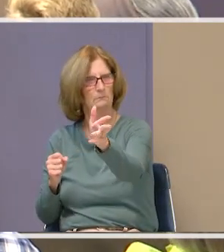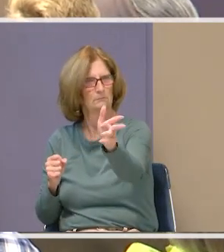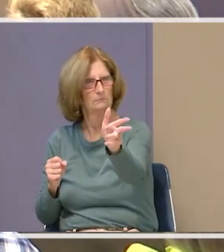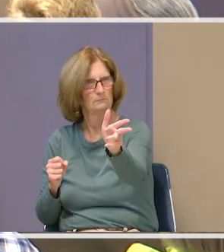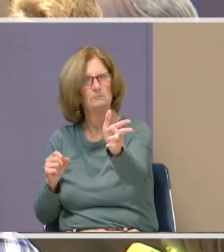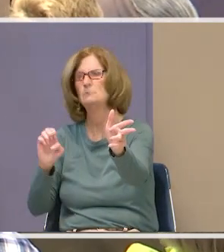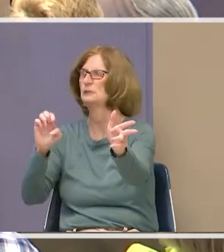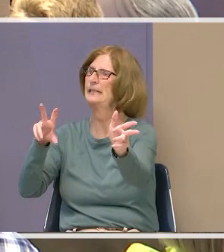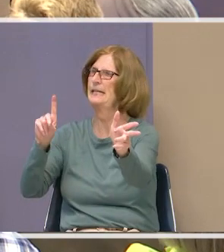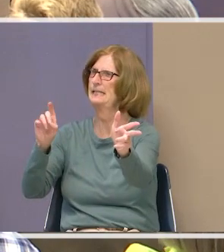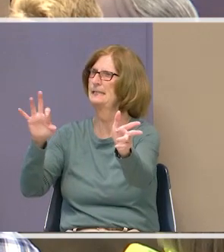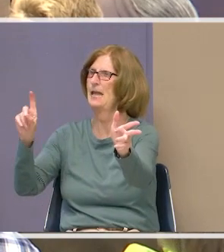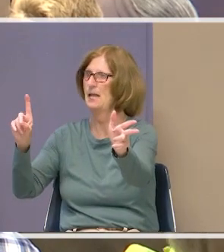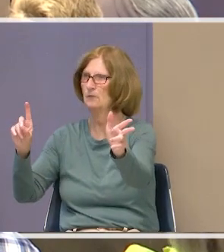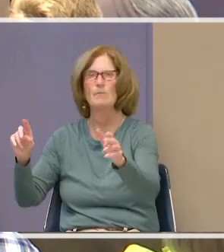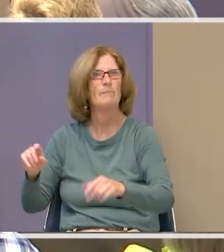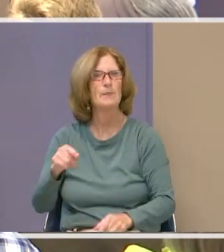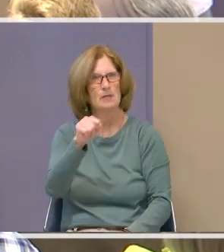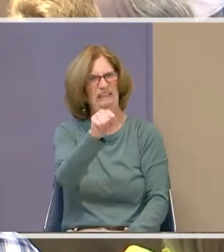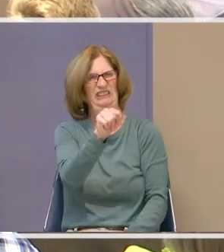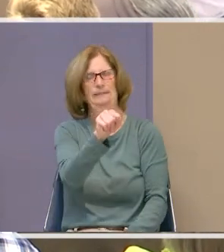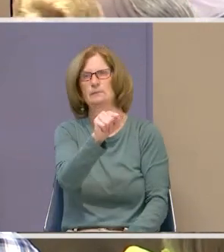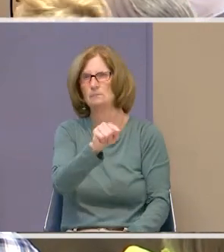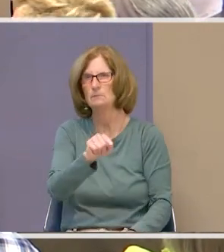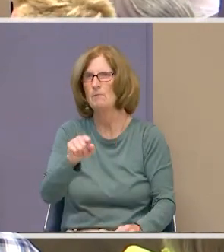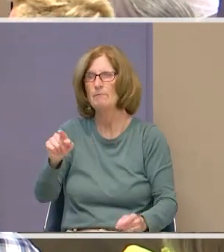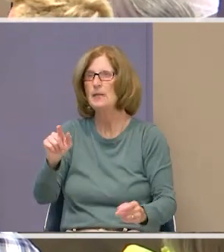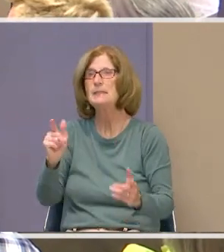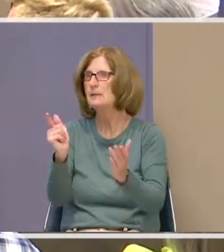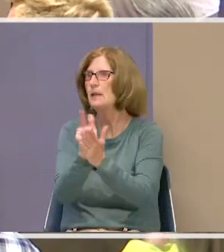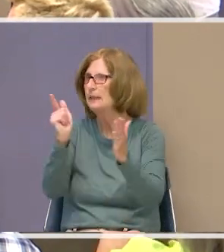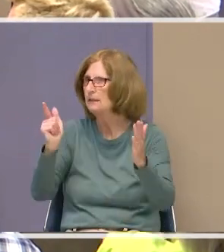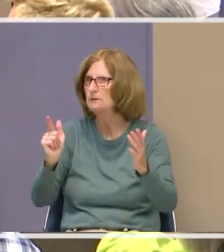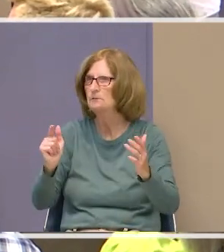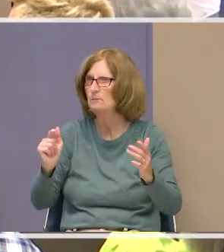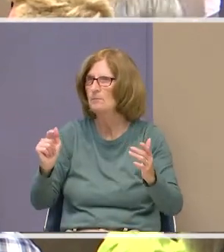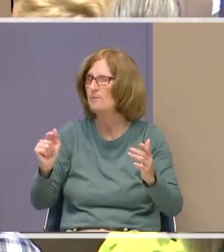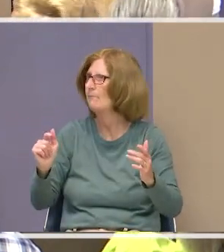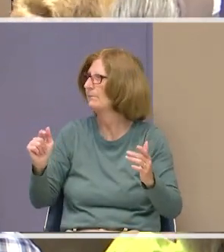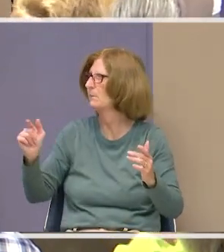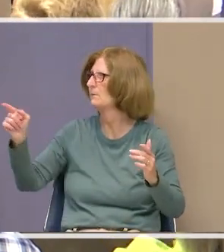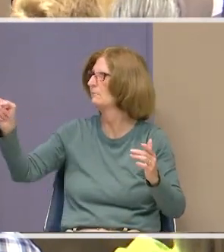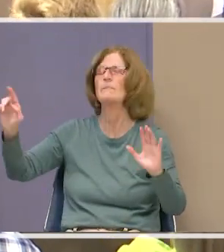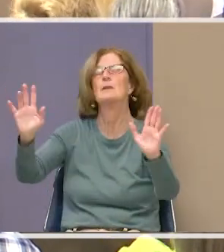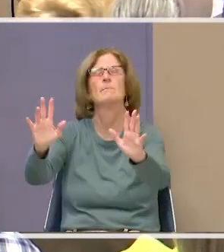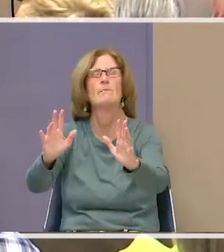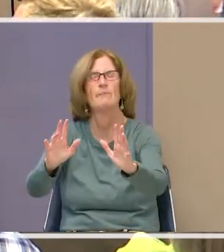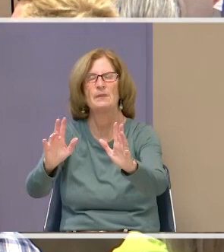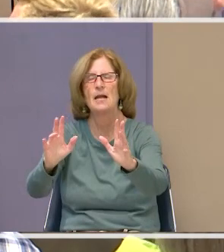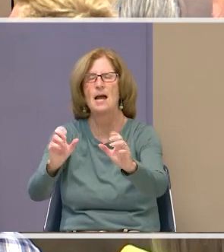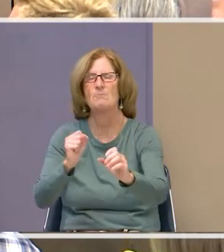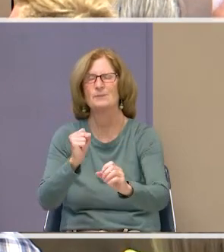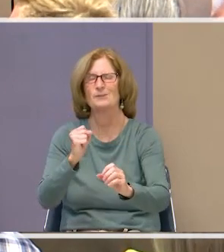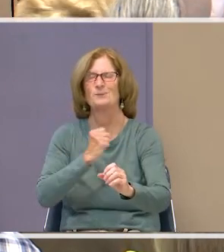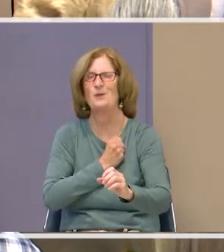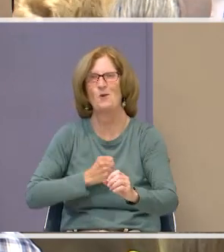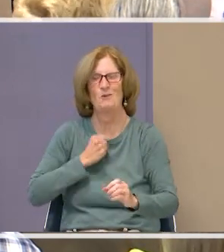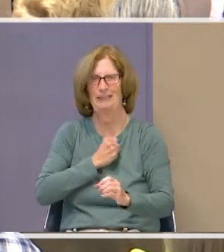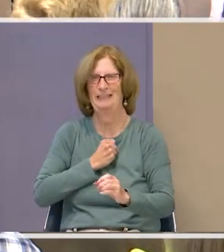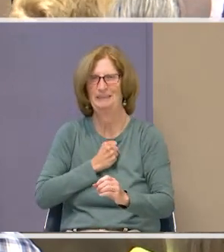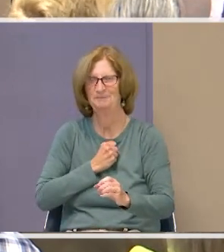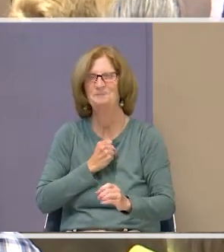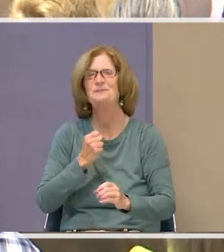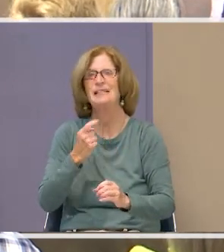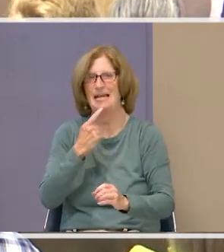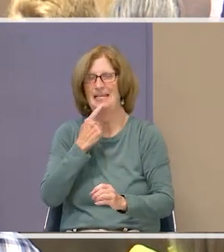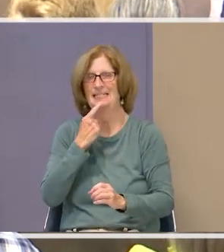East End into the neighborhood, there's always a car. It's illegally parked. You mean on the Forbes? Onto Forbes headed to East